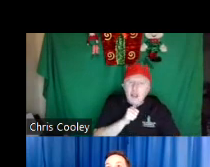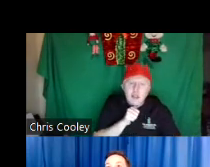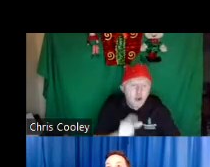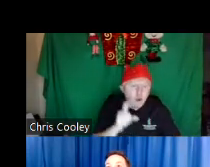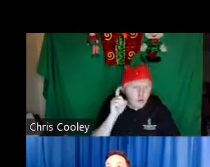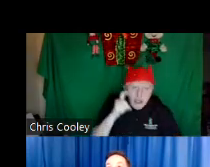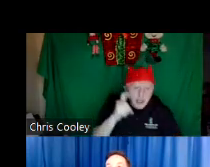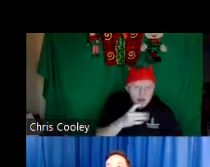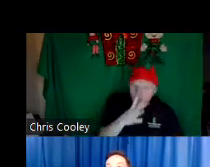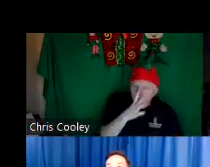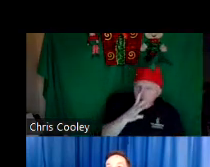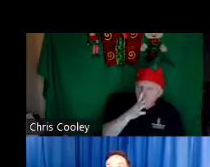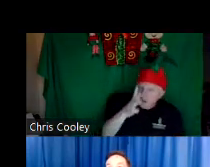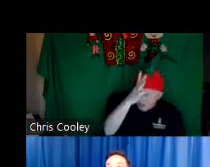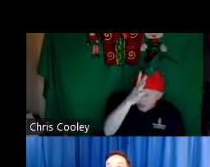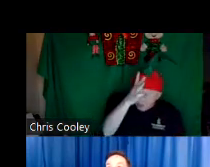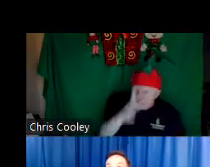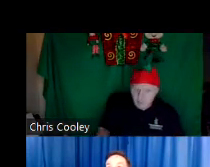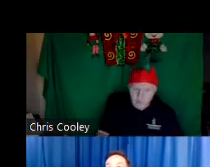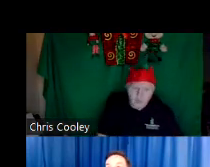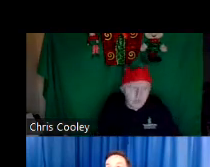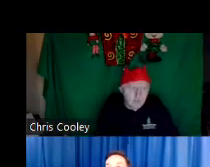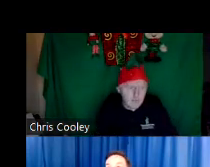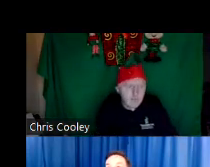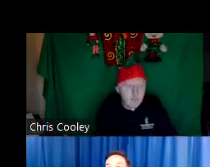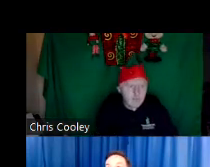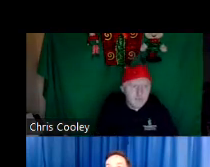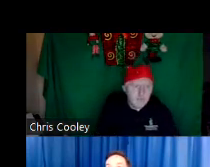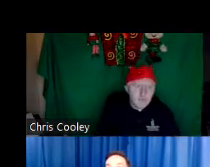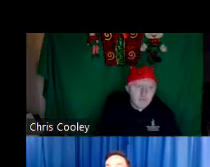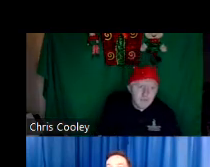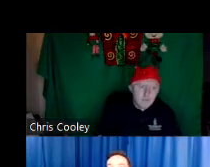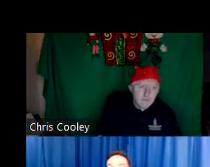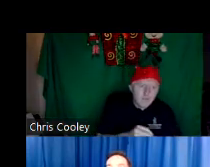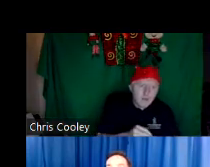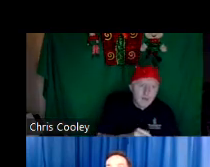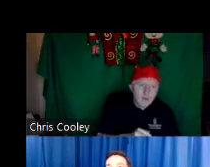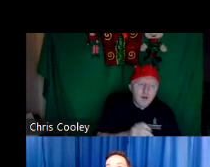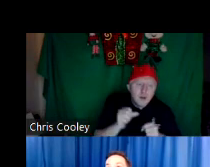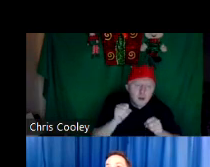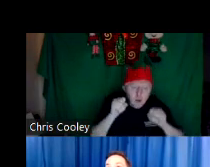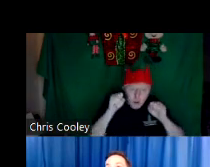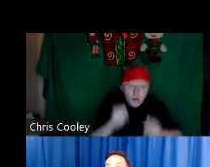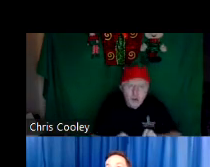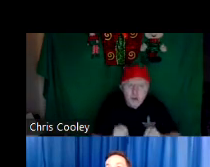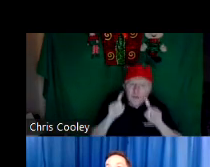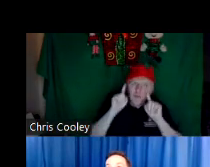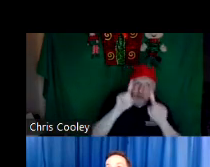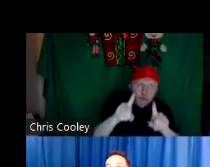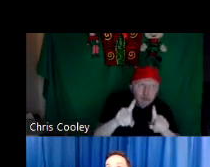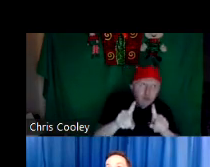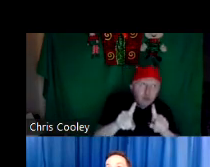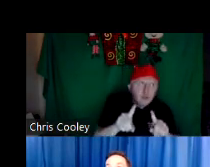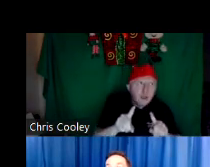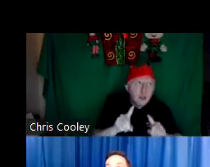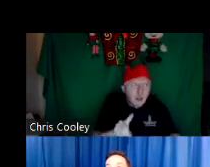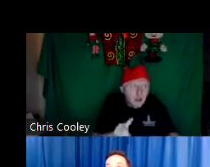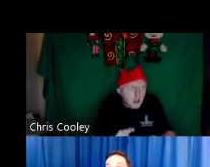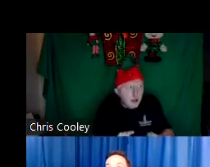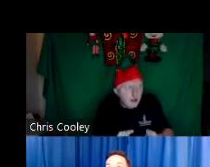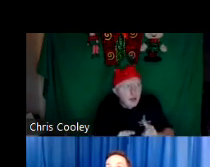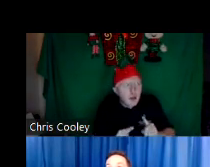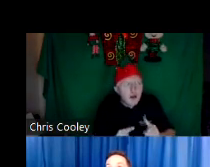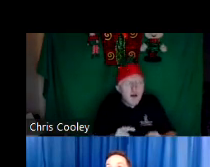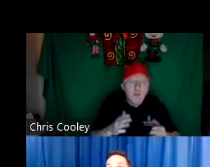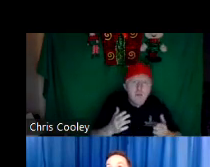more. And you don't need to have your parents with you to follow you, to track